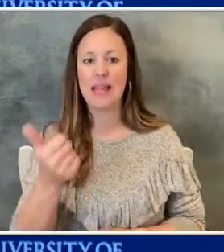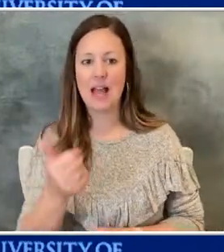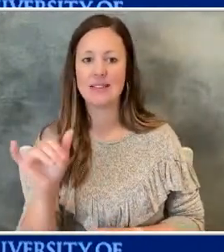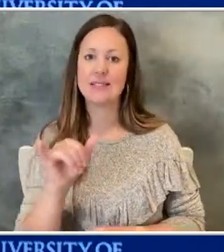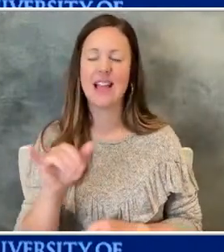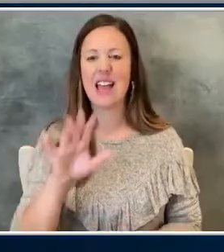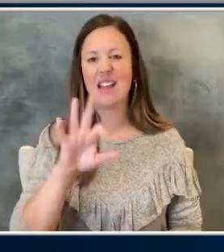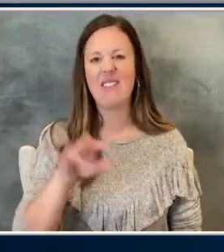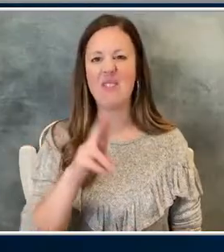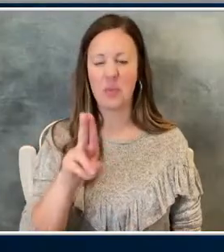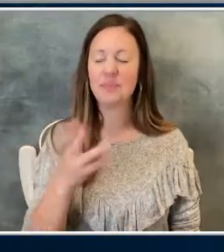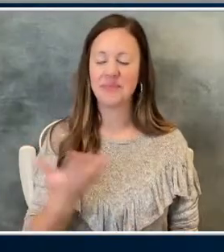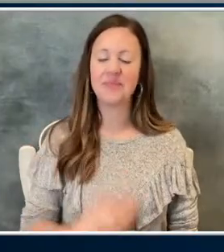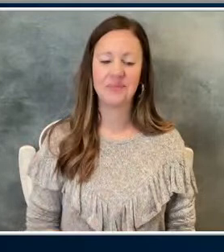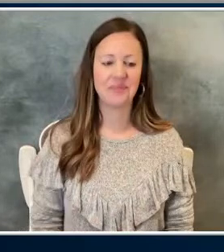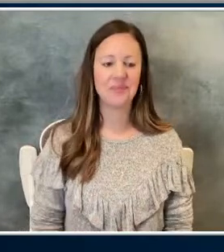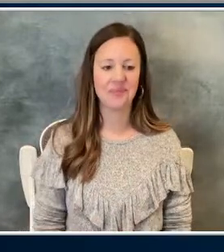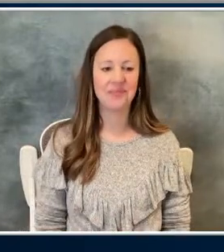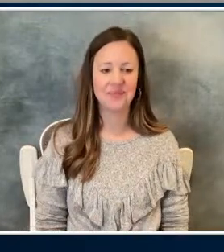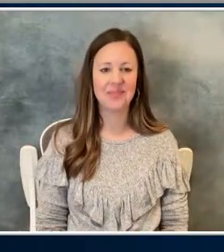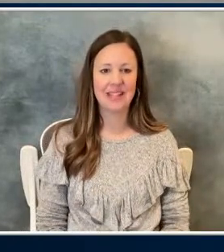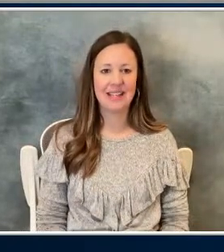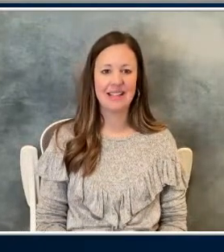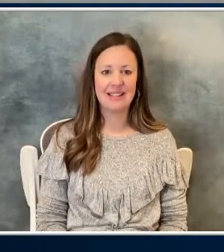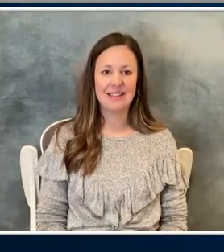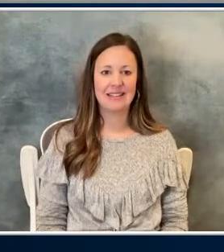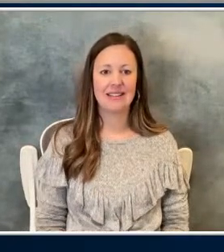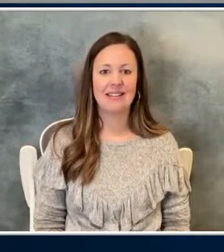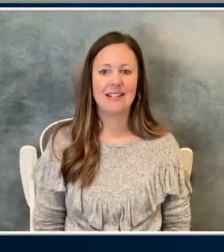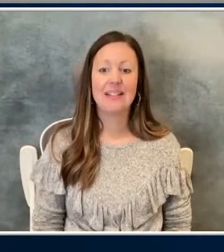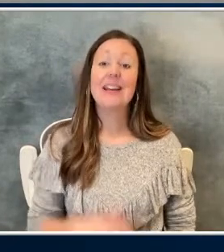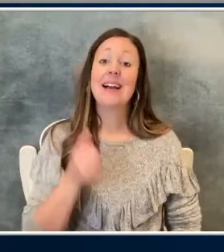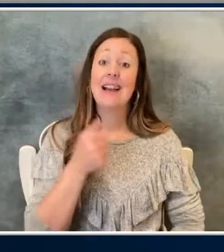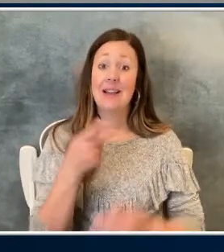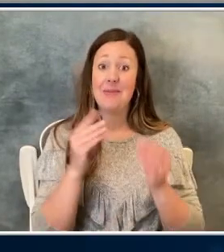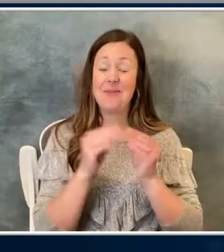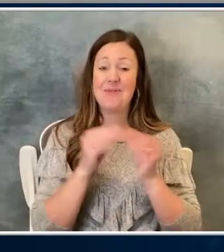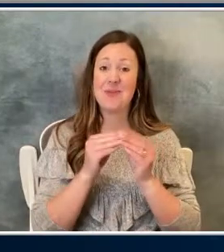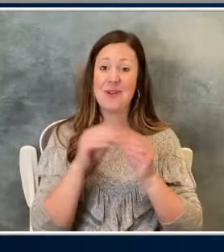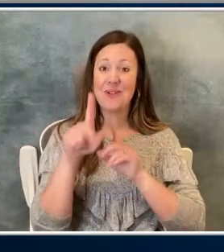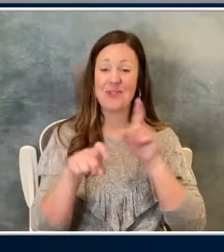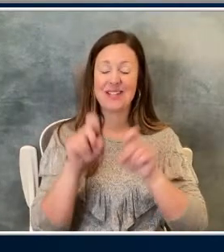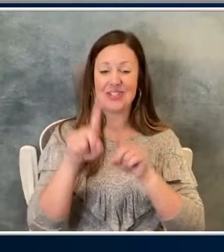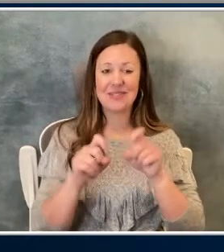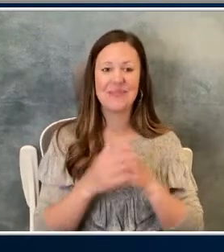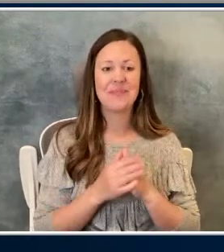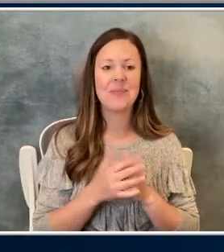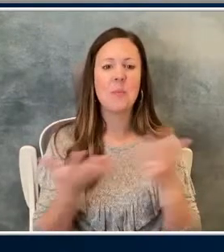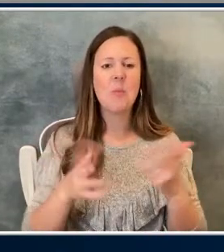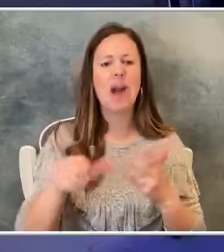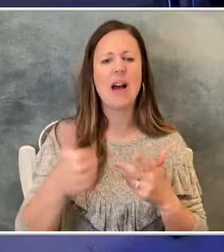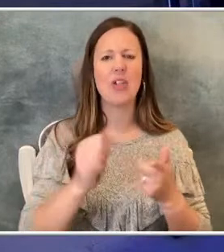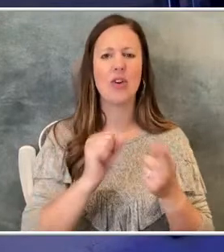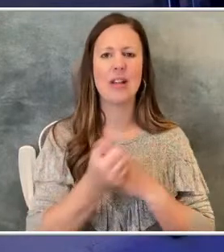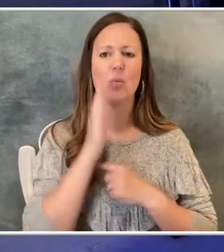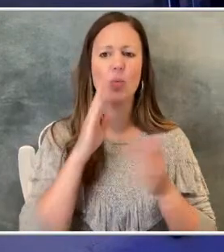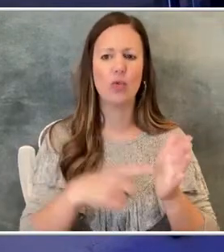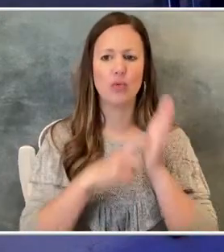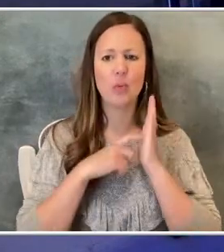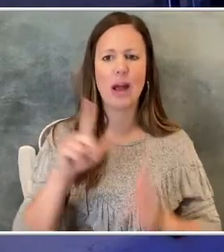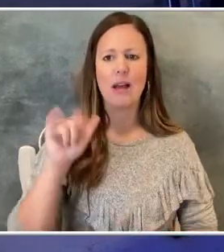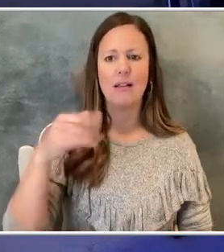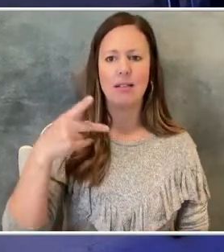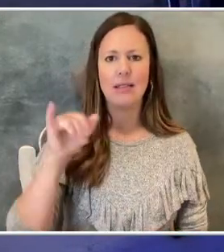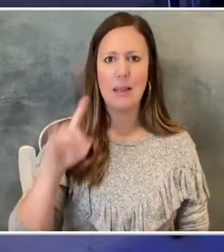So. All right, let's get to a couple more community questions that we have today. Pauline wants to know, what other conditions would require lipid apheresis,